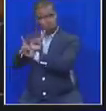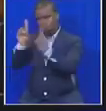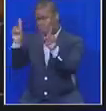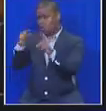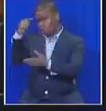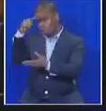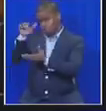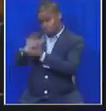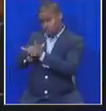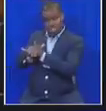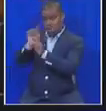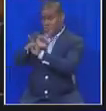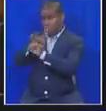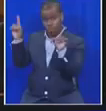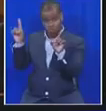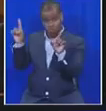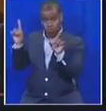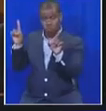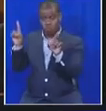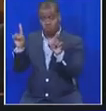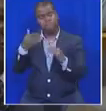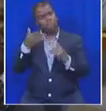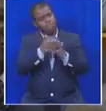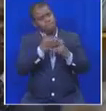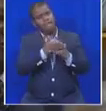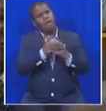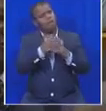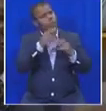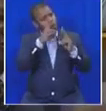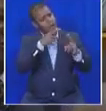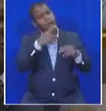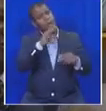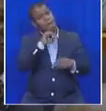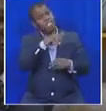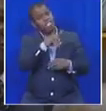trustworthy, he is not Madisha, representing the people. The only